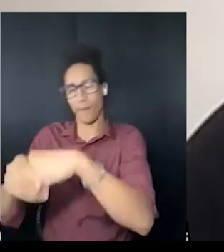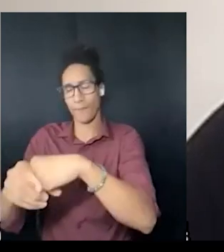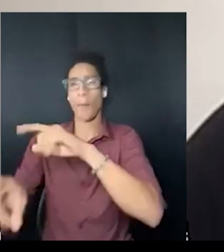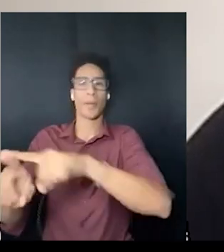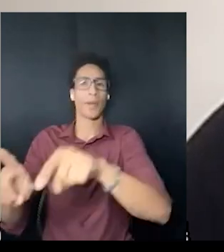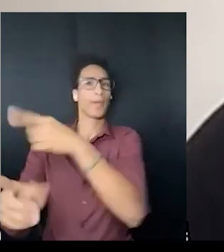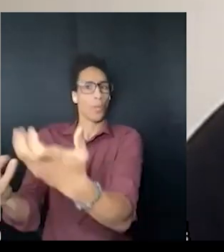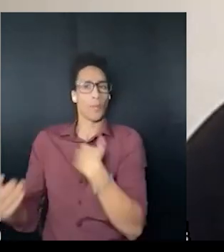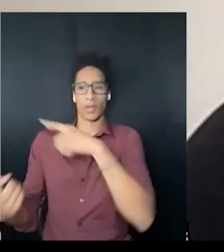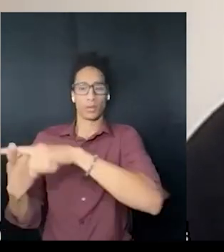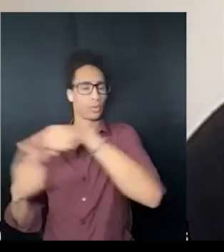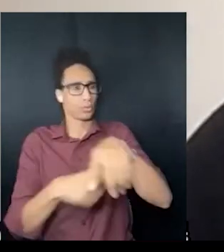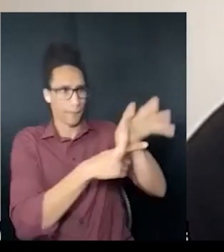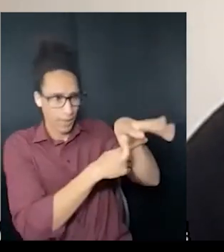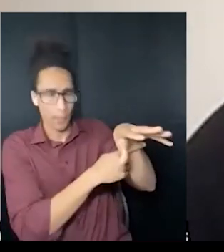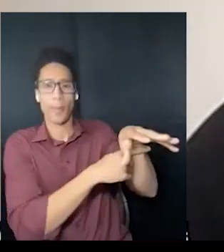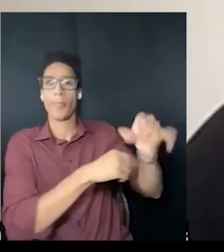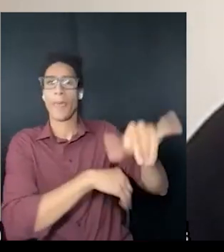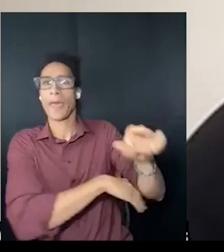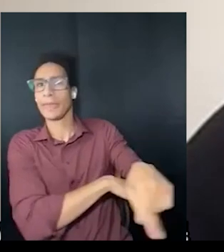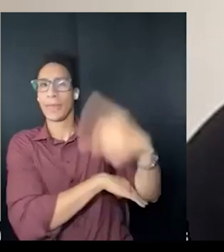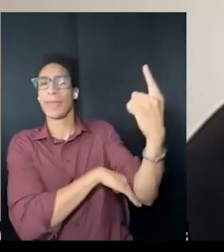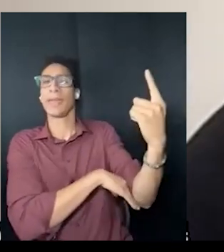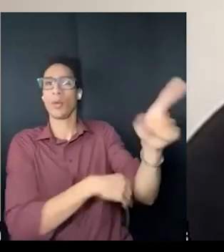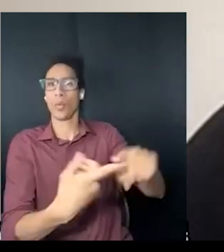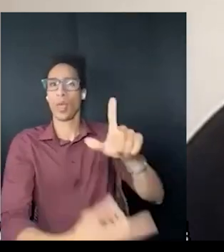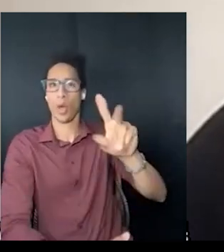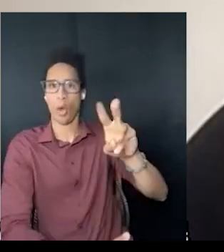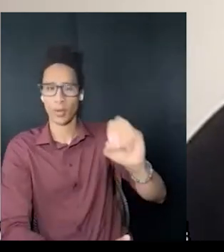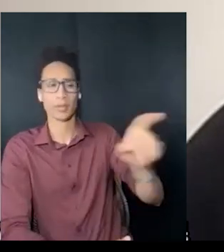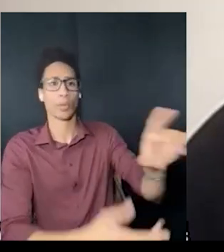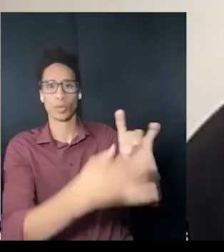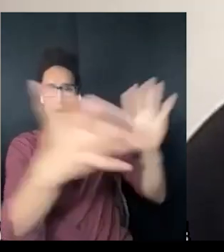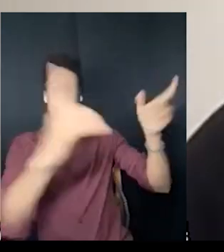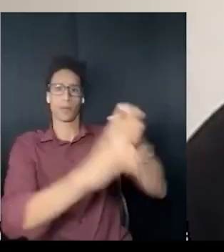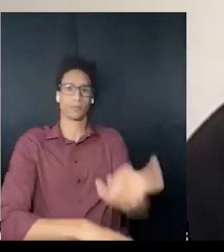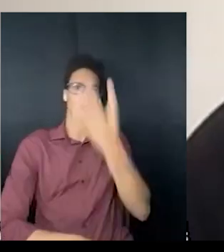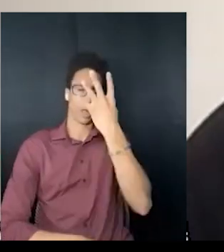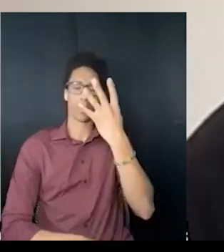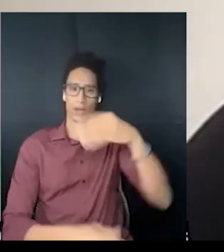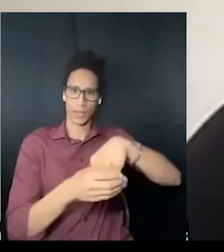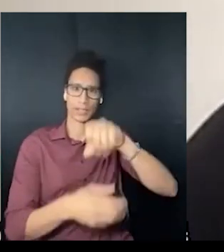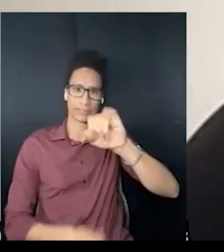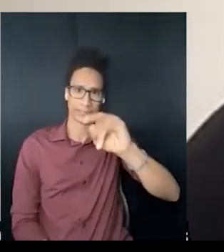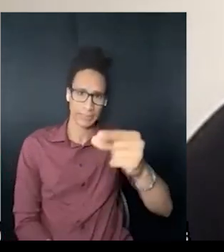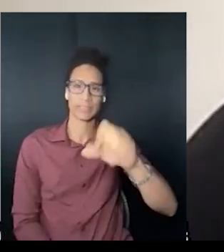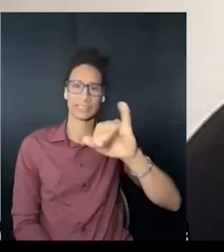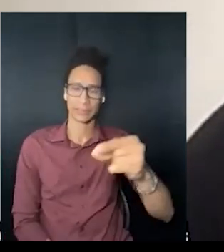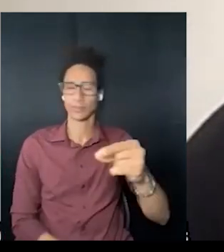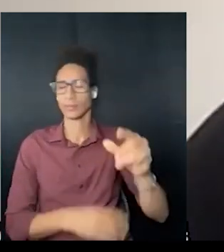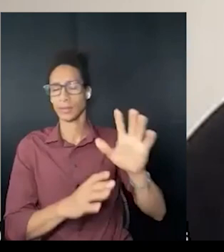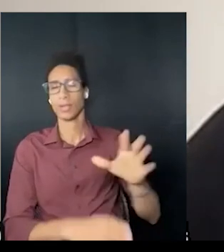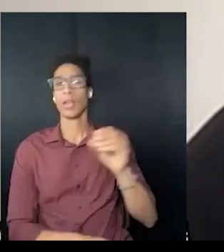the day that Lawrence was released from Sing Sing. And so this issue has been of criminal justice reform has been on